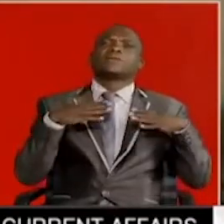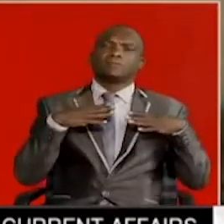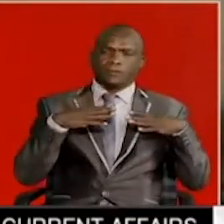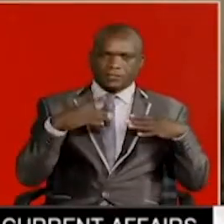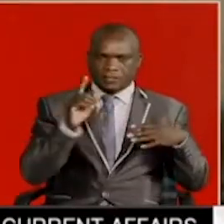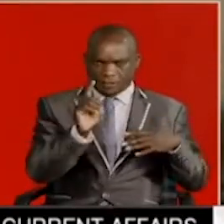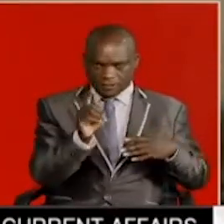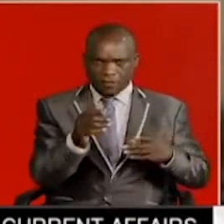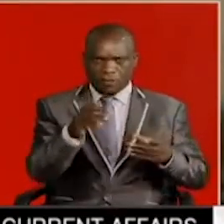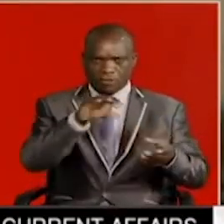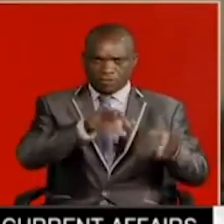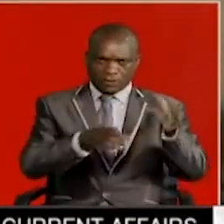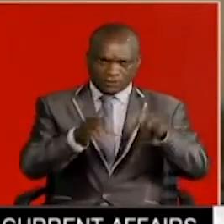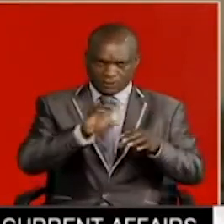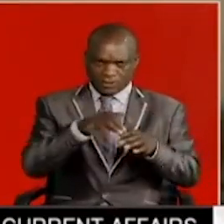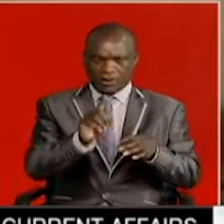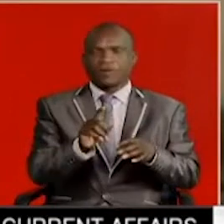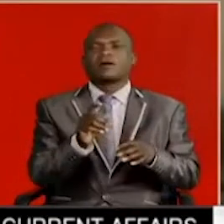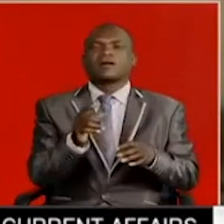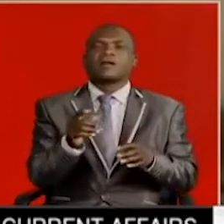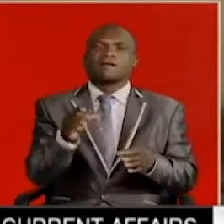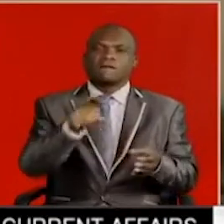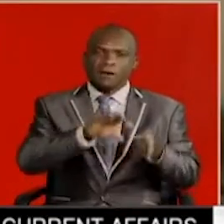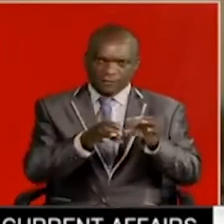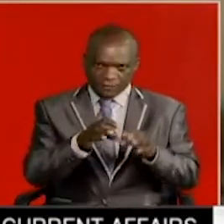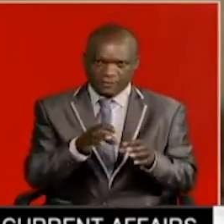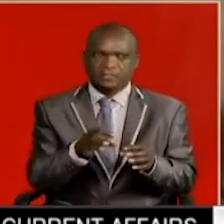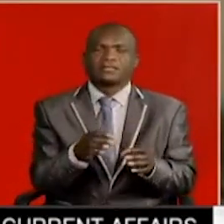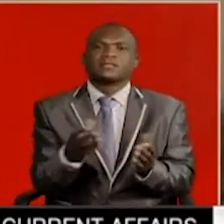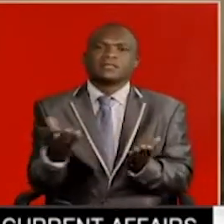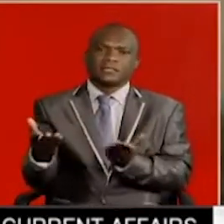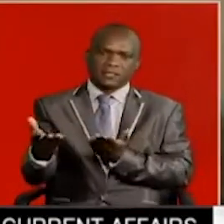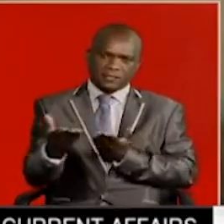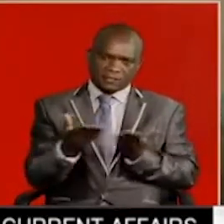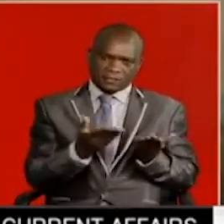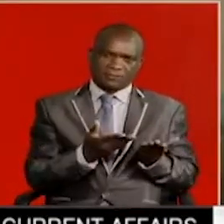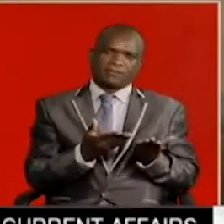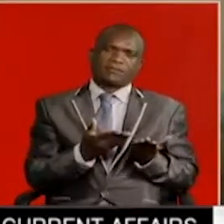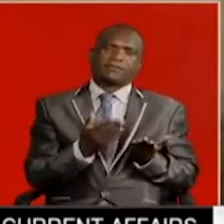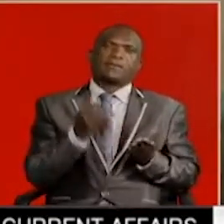vaccine. The vaccine will be received at the airports,